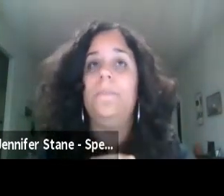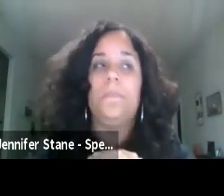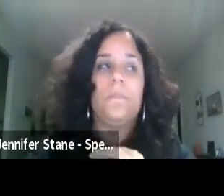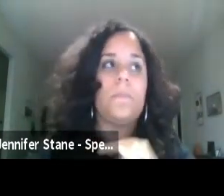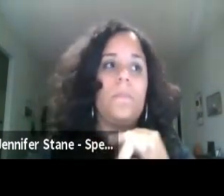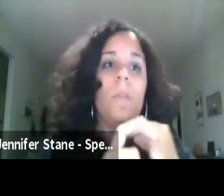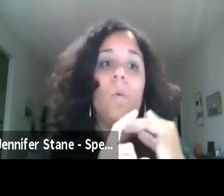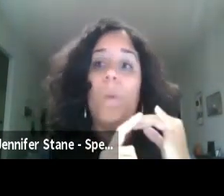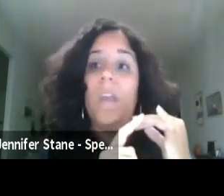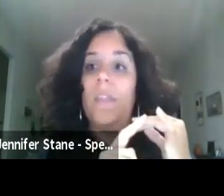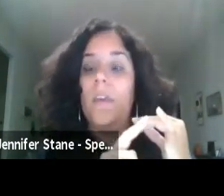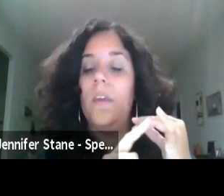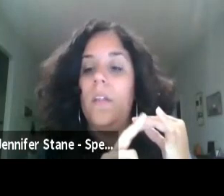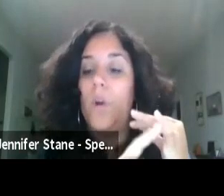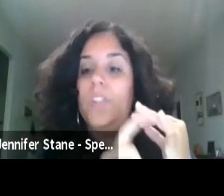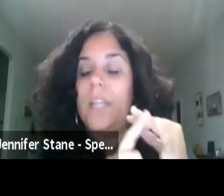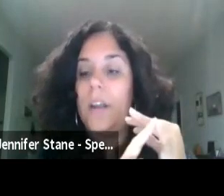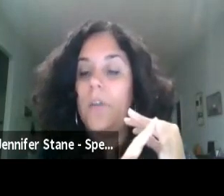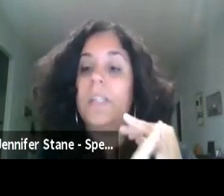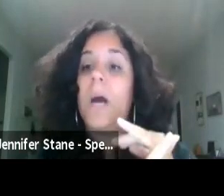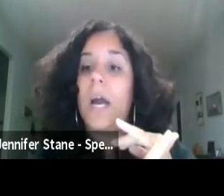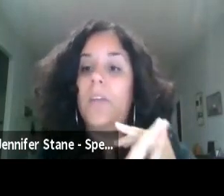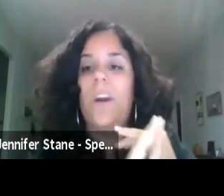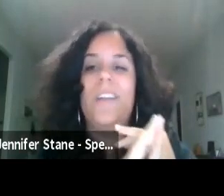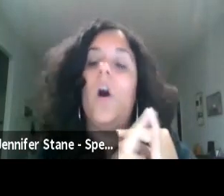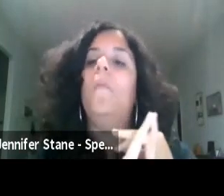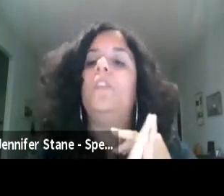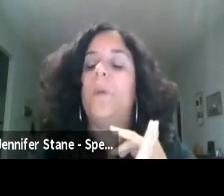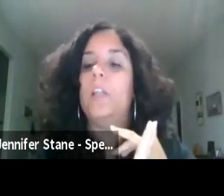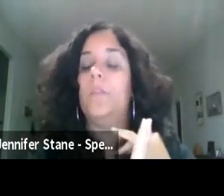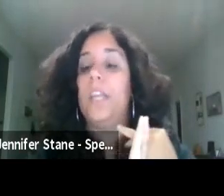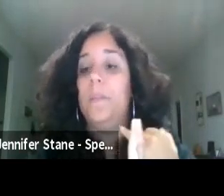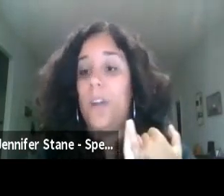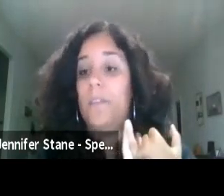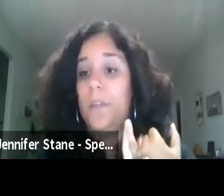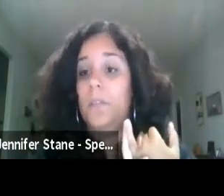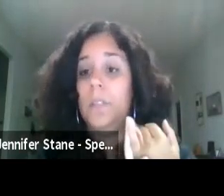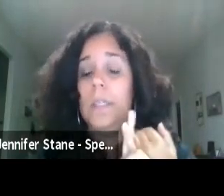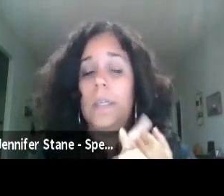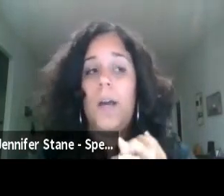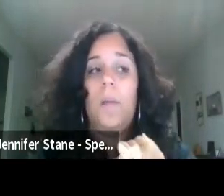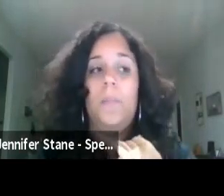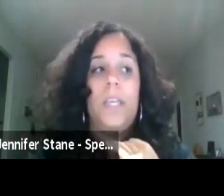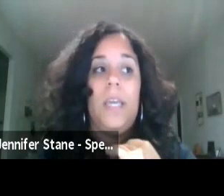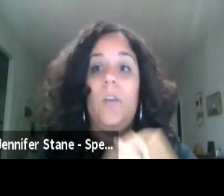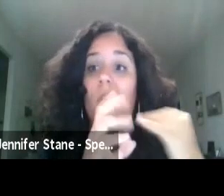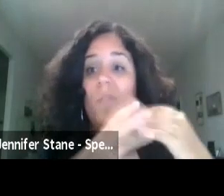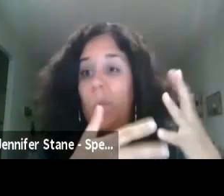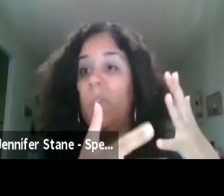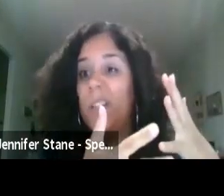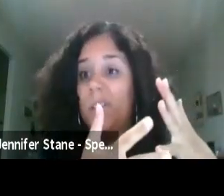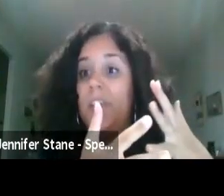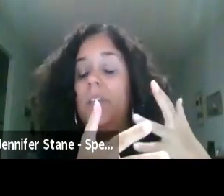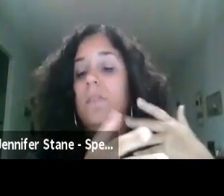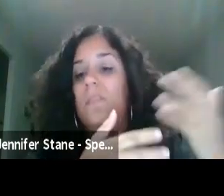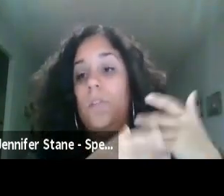created with those scenarios in mind, where it's almost impossible to keep a dry field, to get